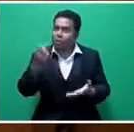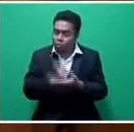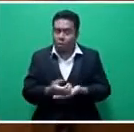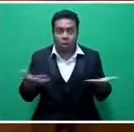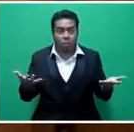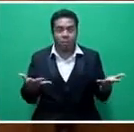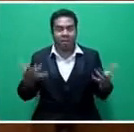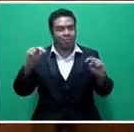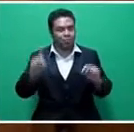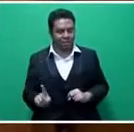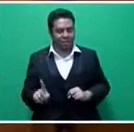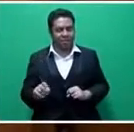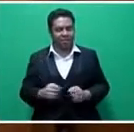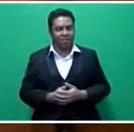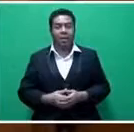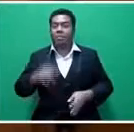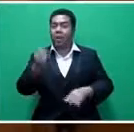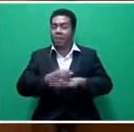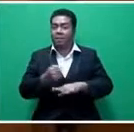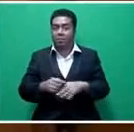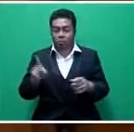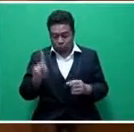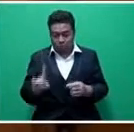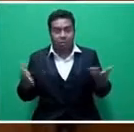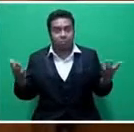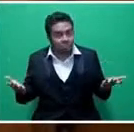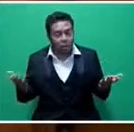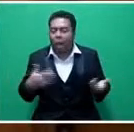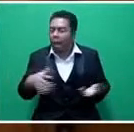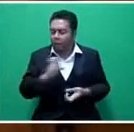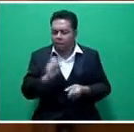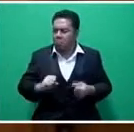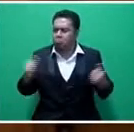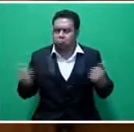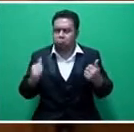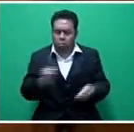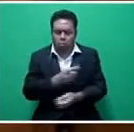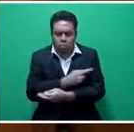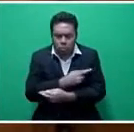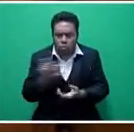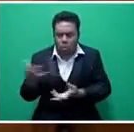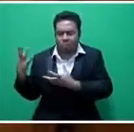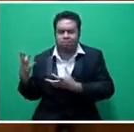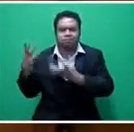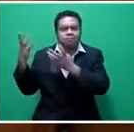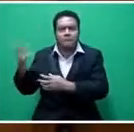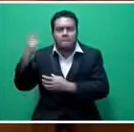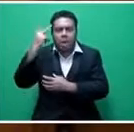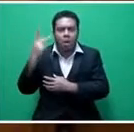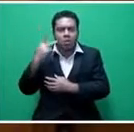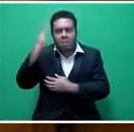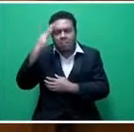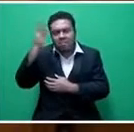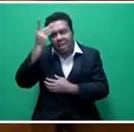are today. And the government of the day has taken a lot of responsibilities off the shoulders of the parents to ensure